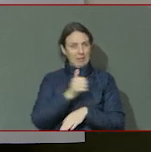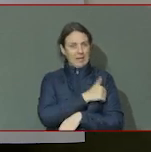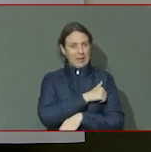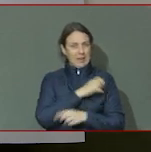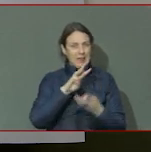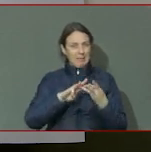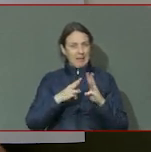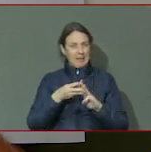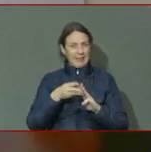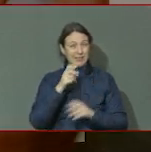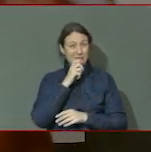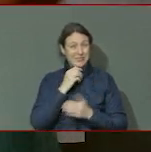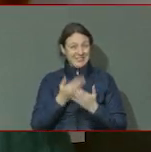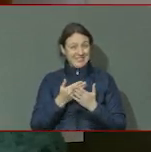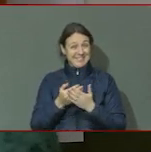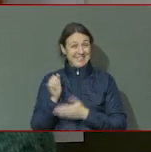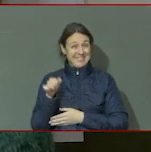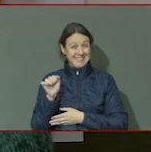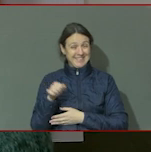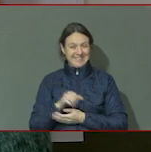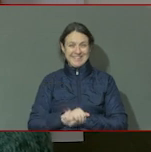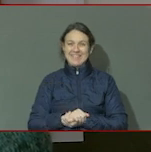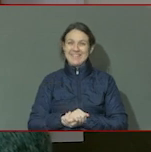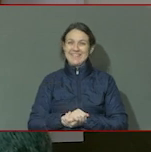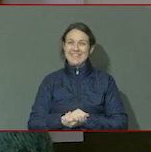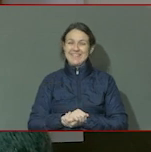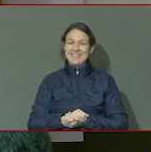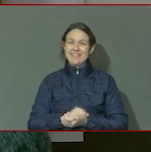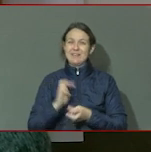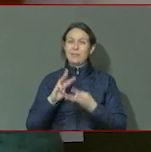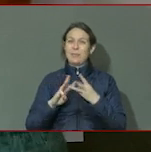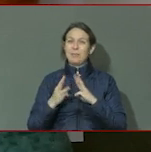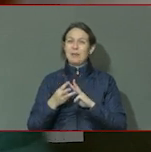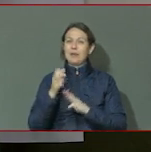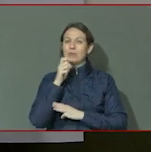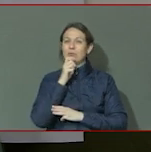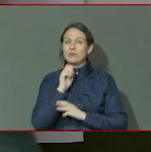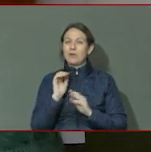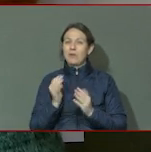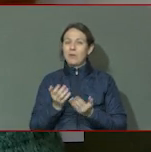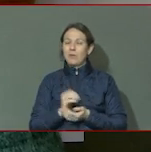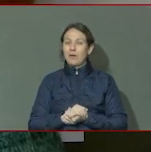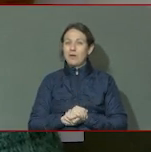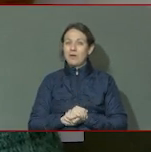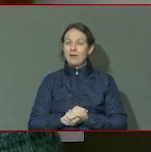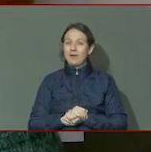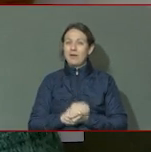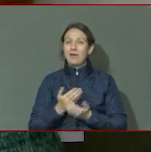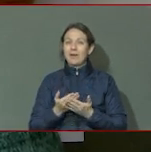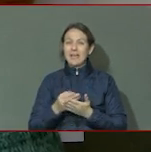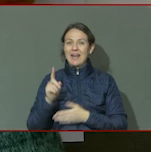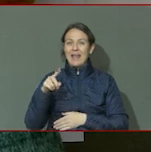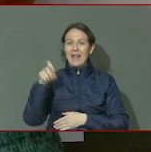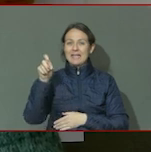eh? Okay. So if I have maths, then I can use X here.